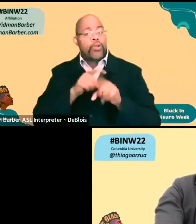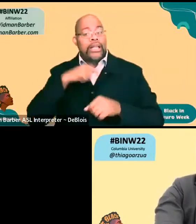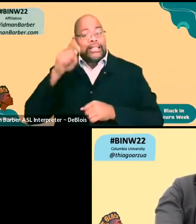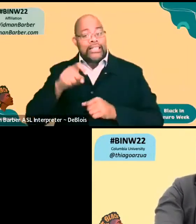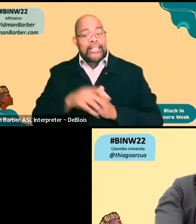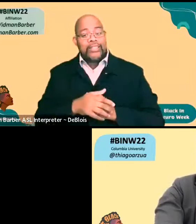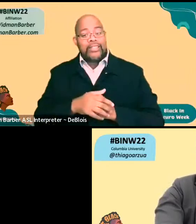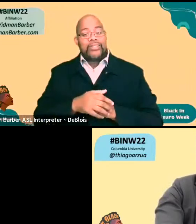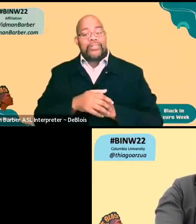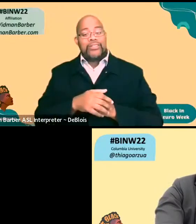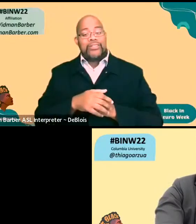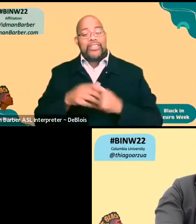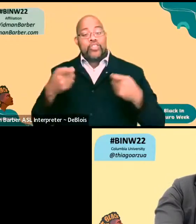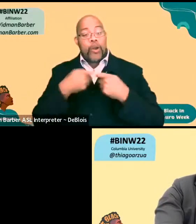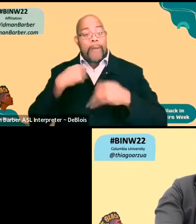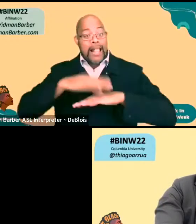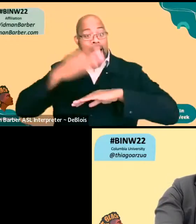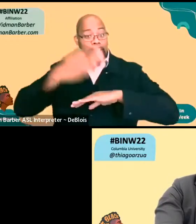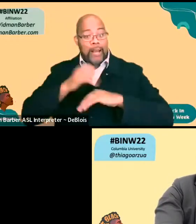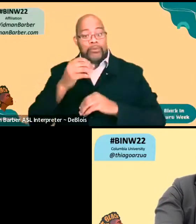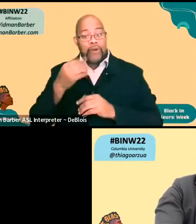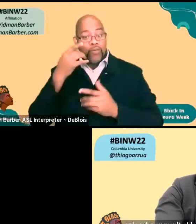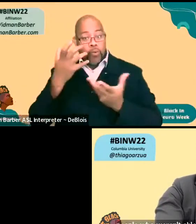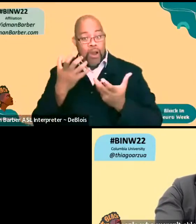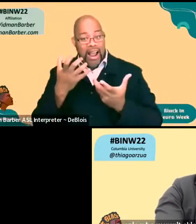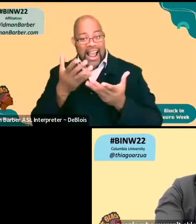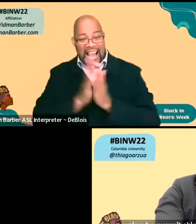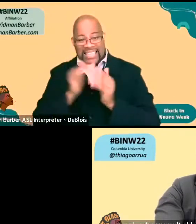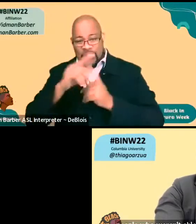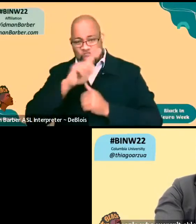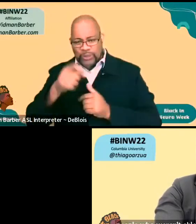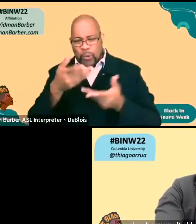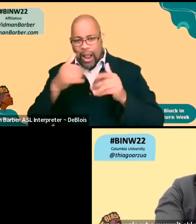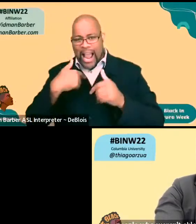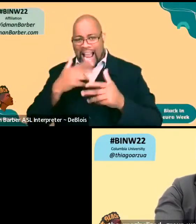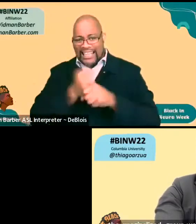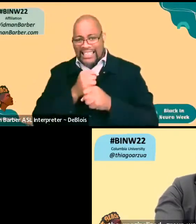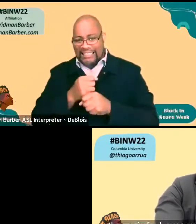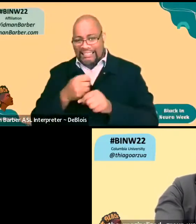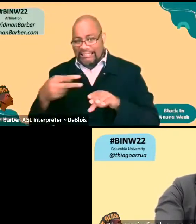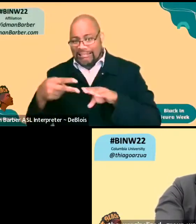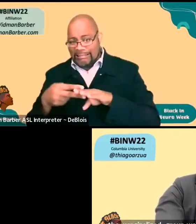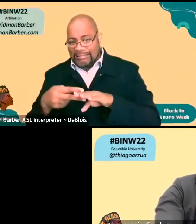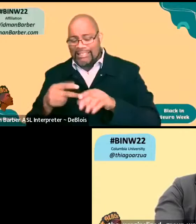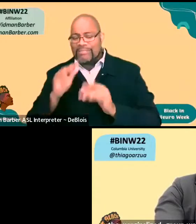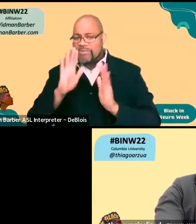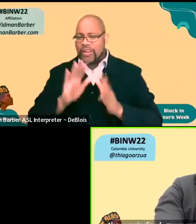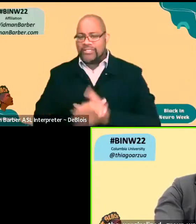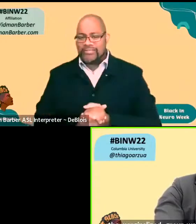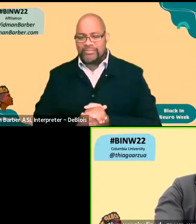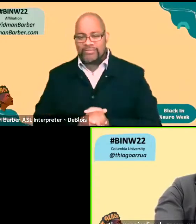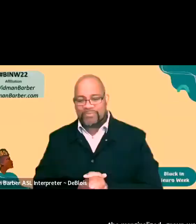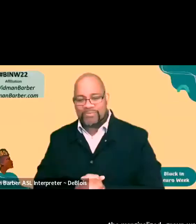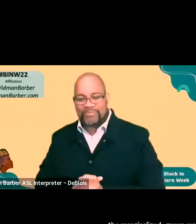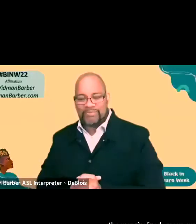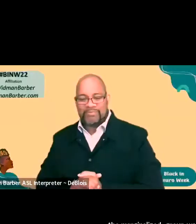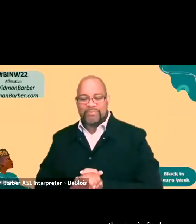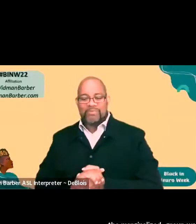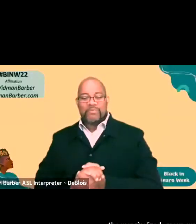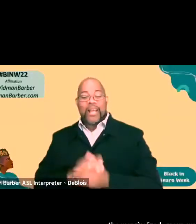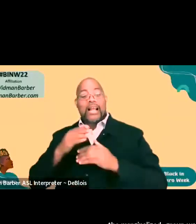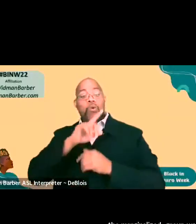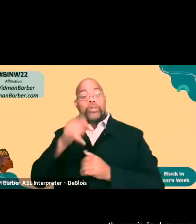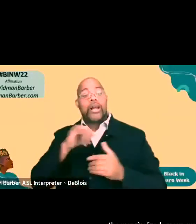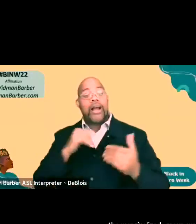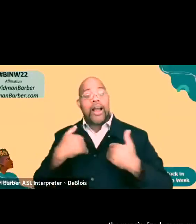to charge my laptop. So if you want to ask the next question while I go scramble, that would be great. The next